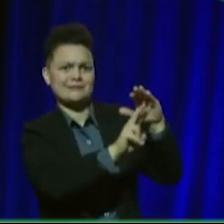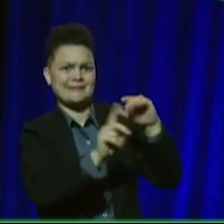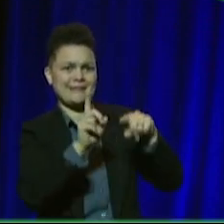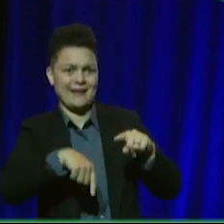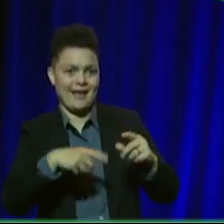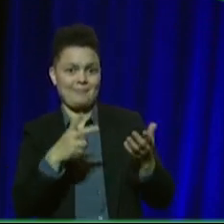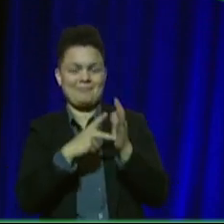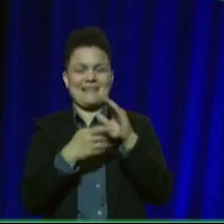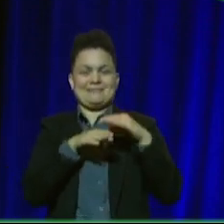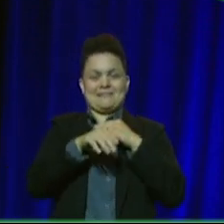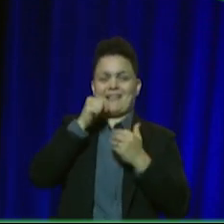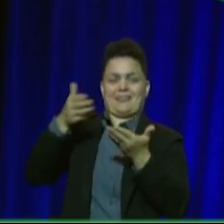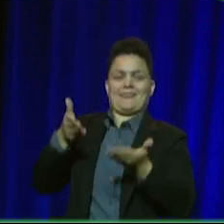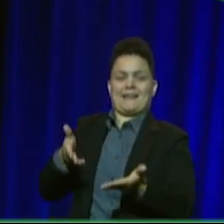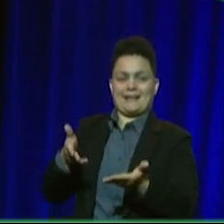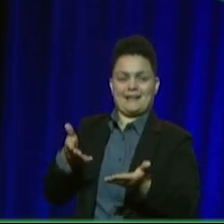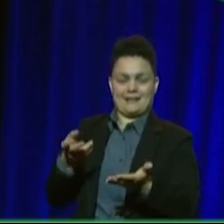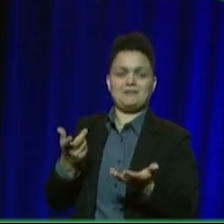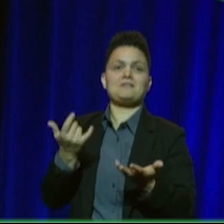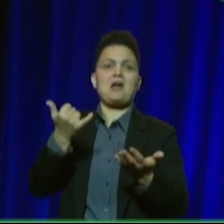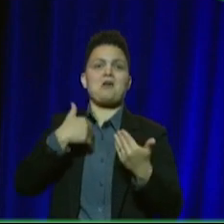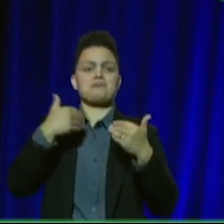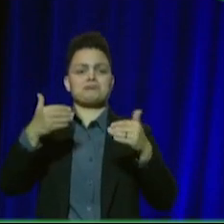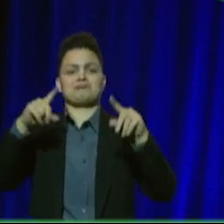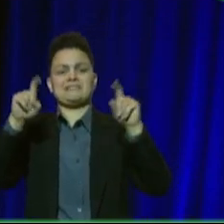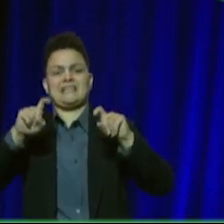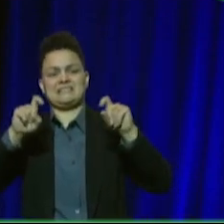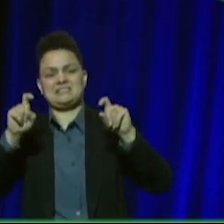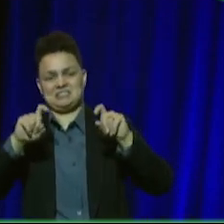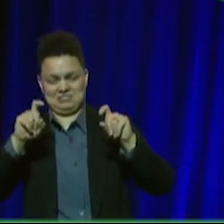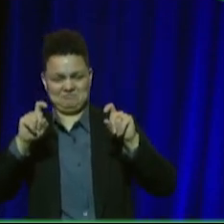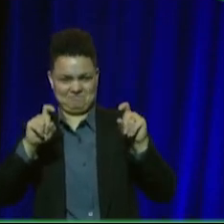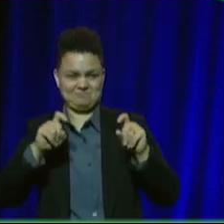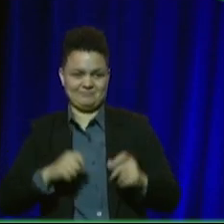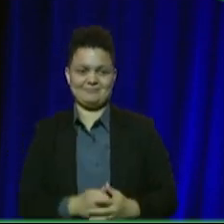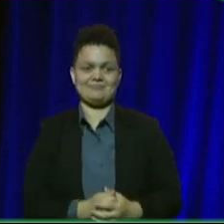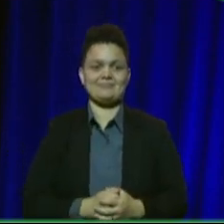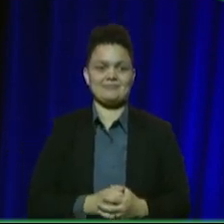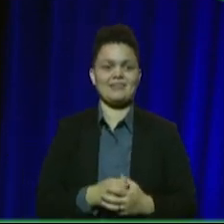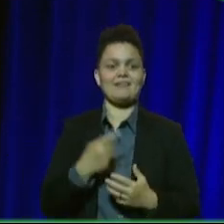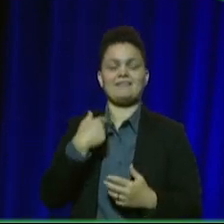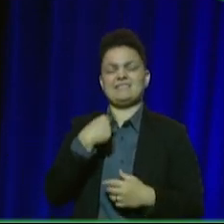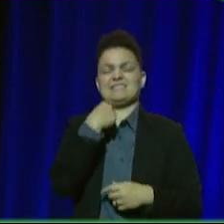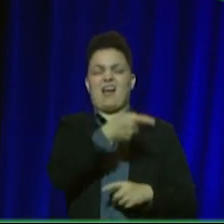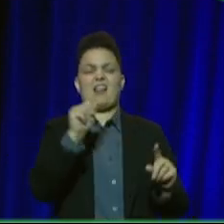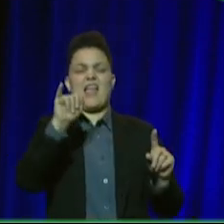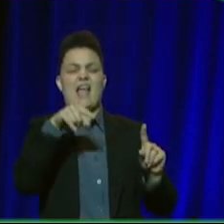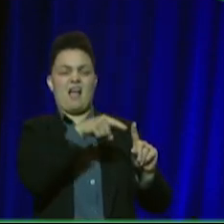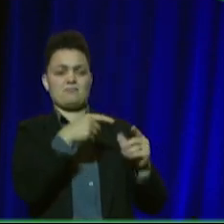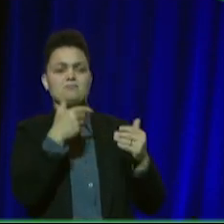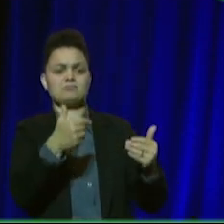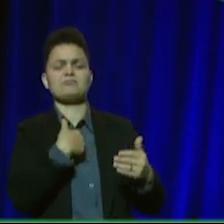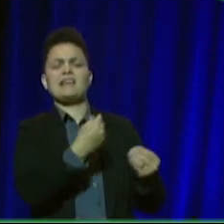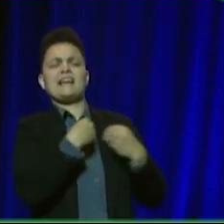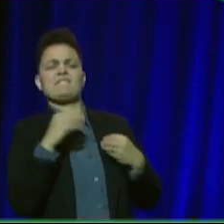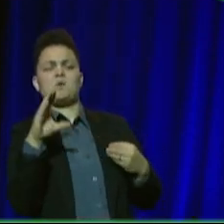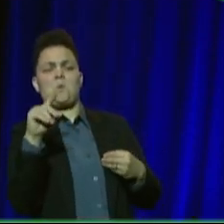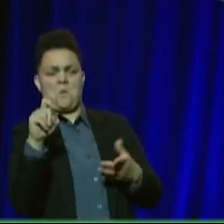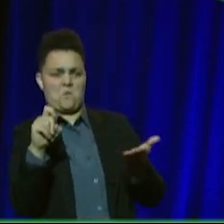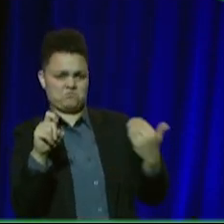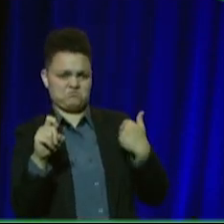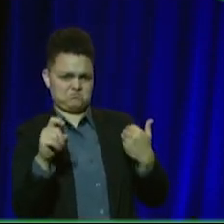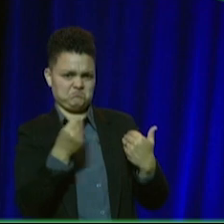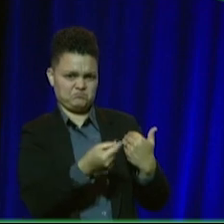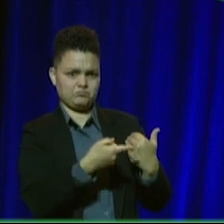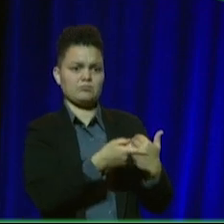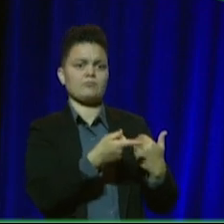test it out, so we asked some of these AI models to go out and build or give us the code for 40 different